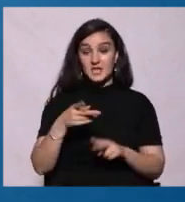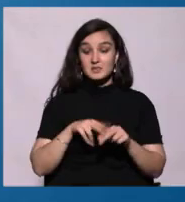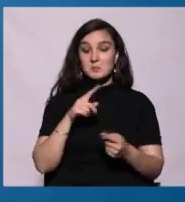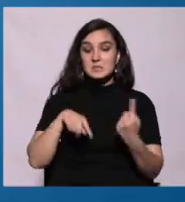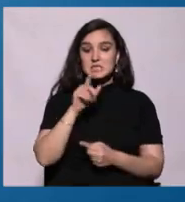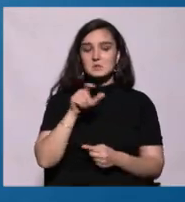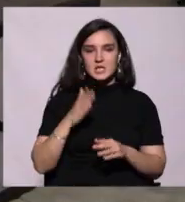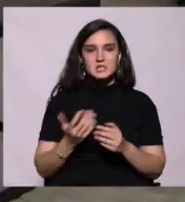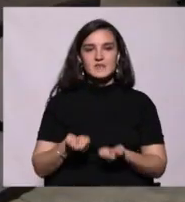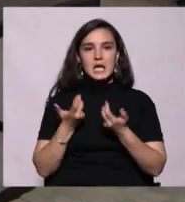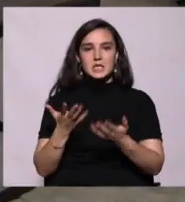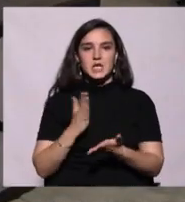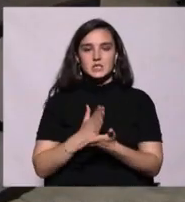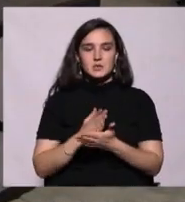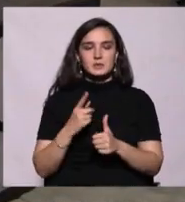countable noun.